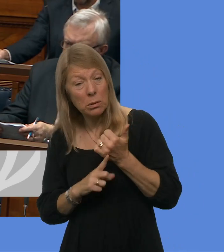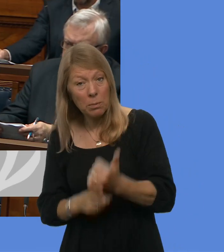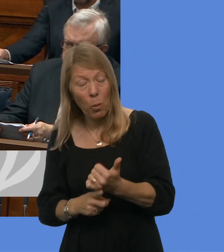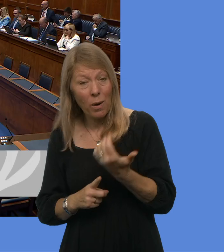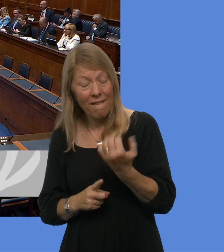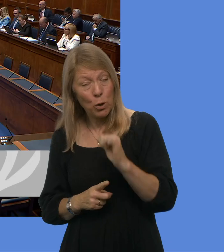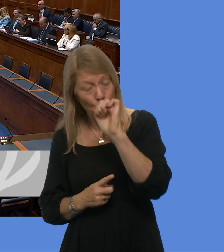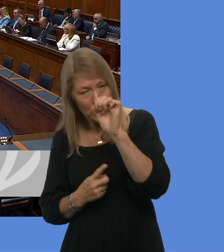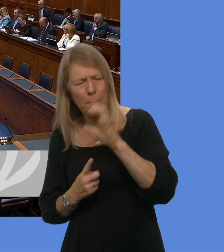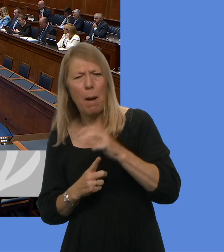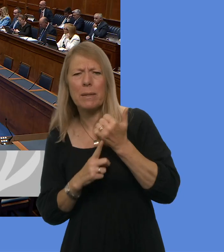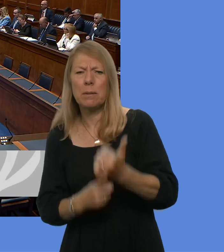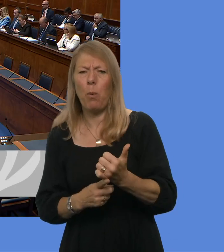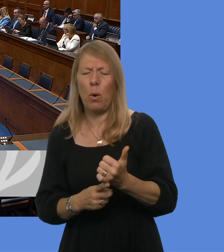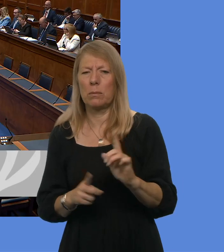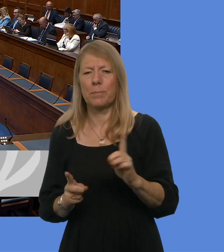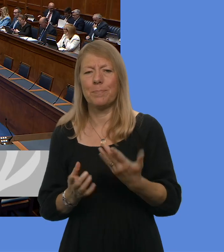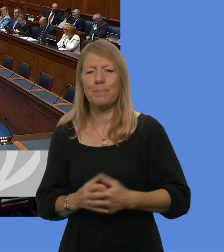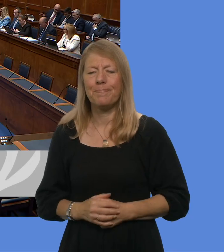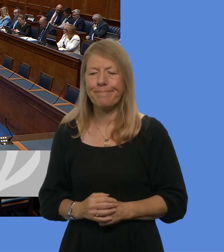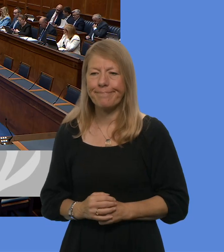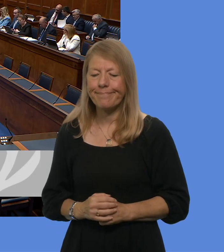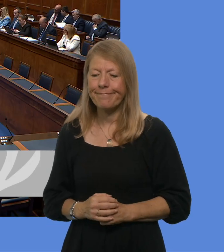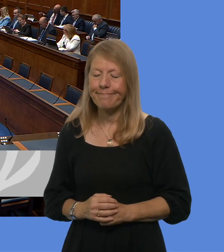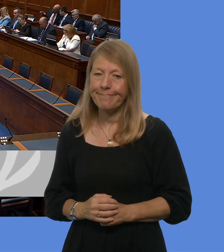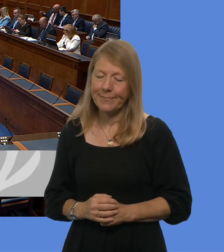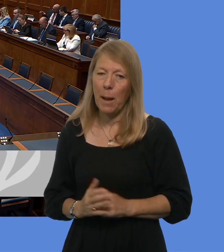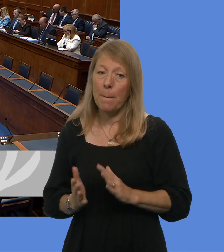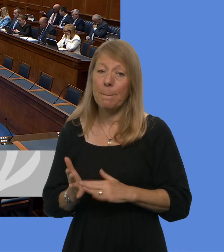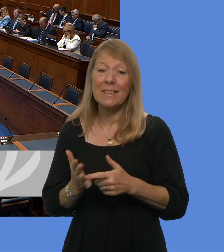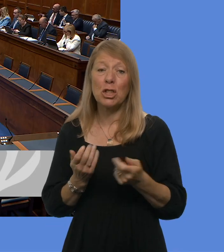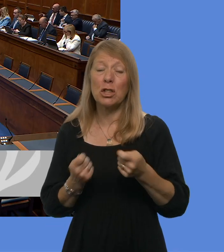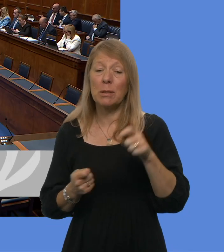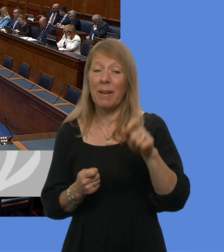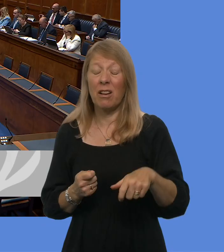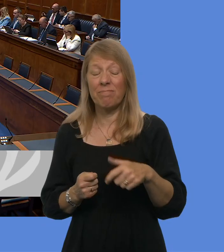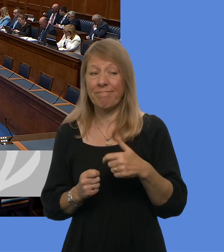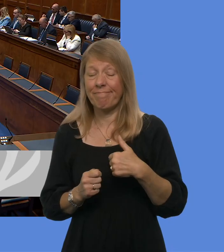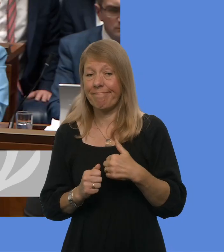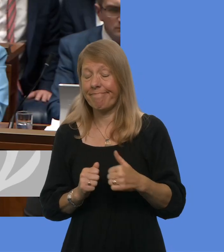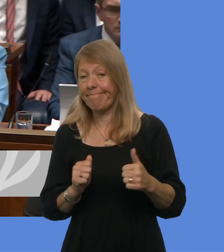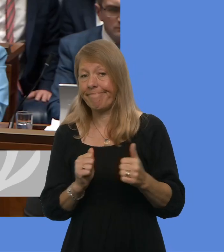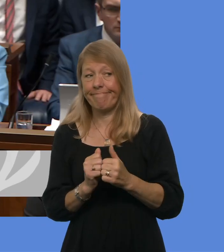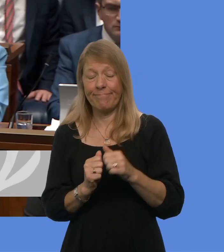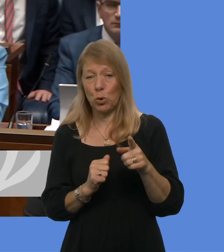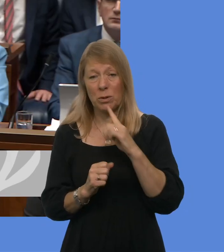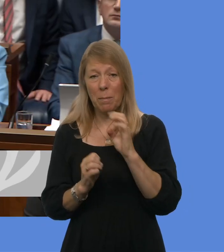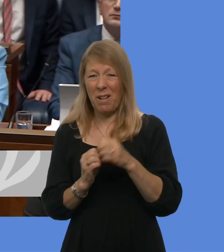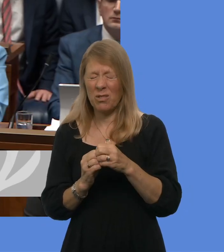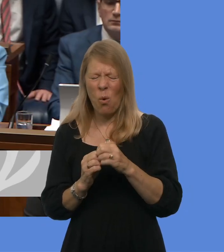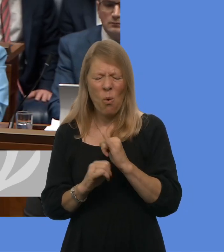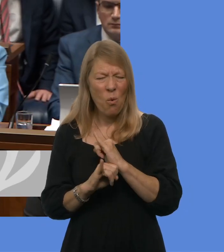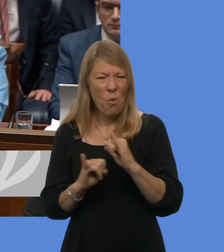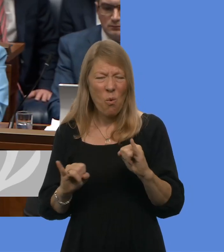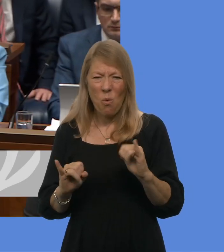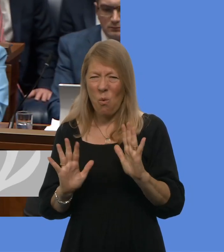department? So, Mr Speaker, I absolutely share the sentiments that the member has expressed. It's outrageous